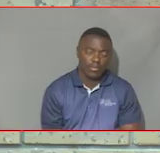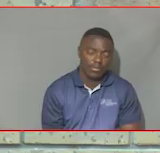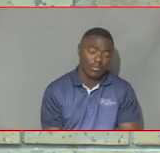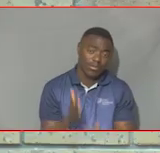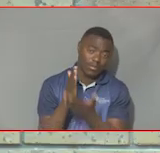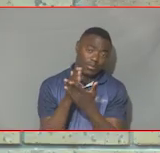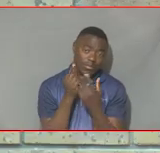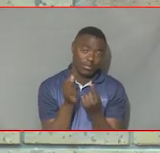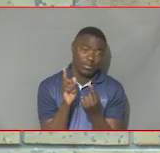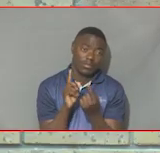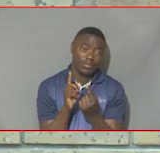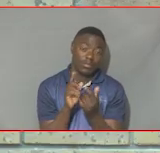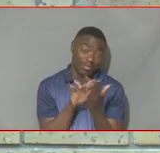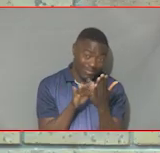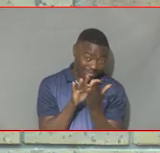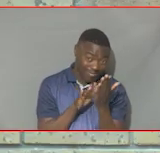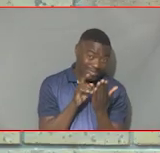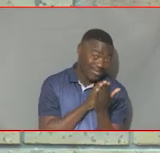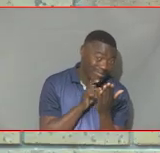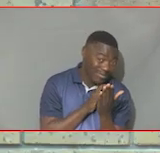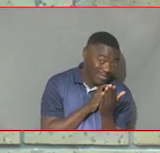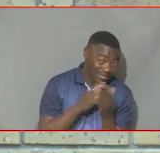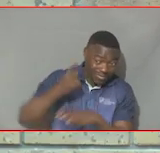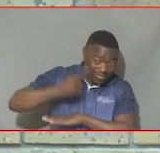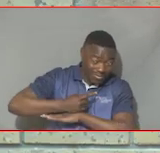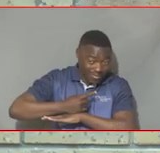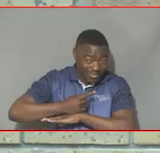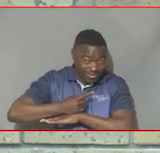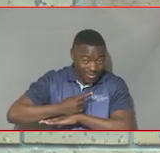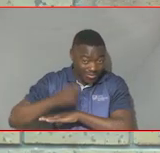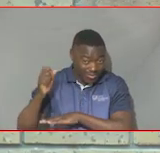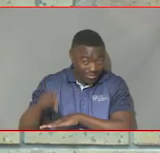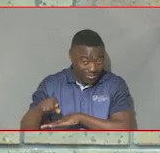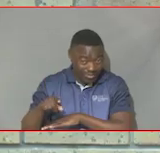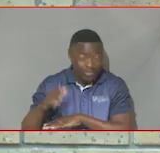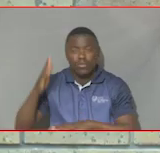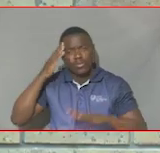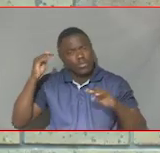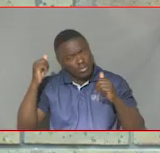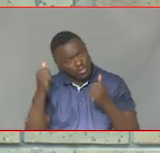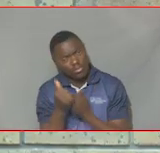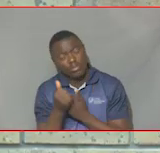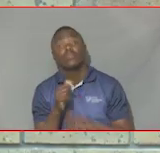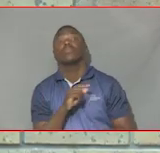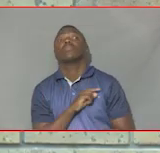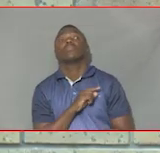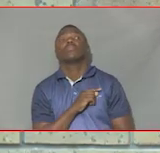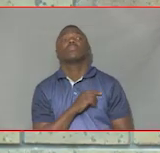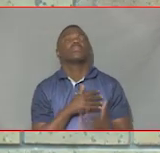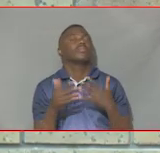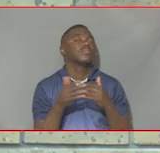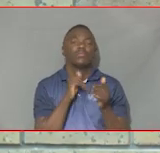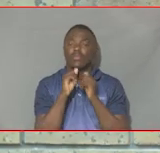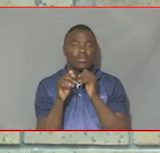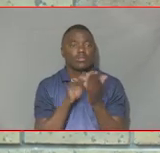sure that the calculator you use on the day is the calculator that you are familiar with, because every calculator,